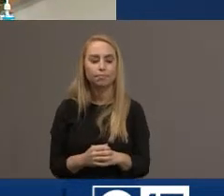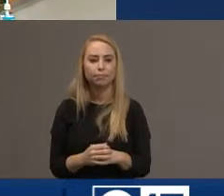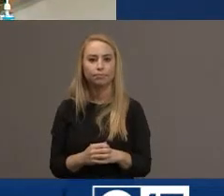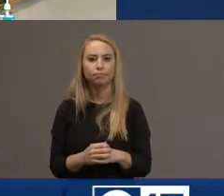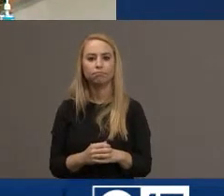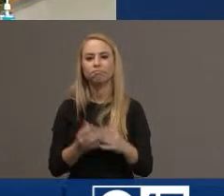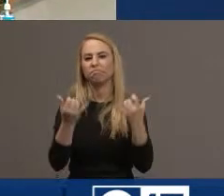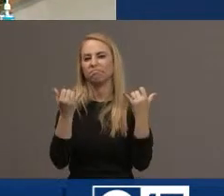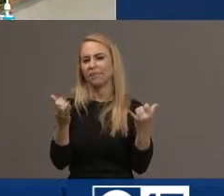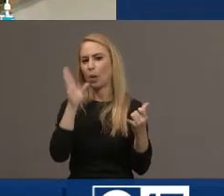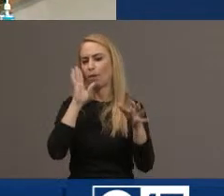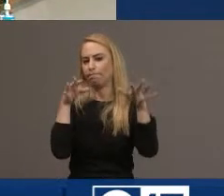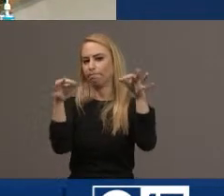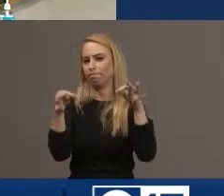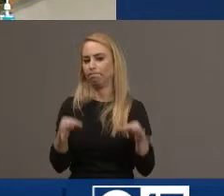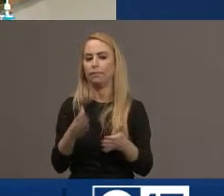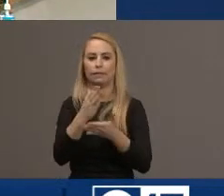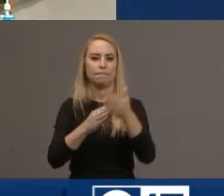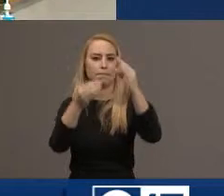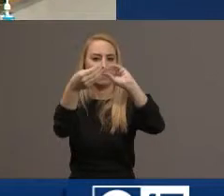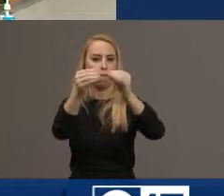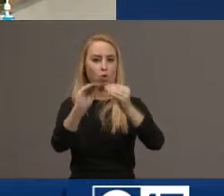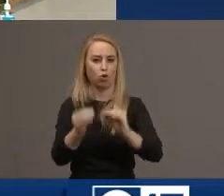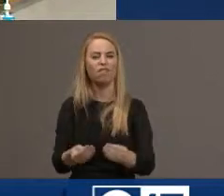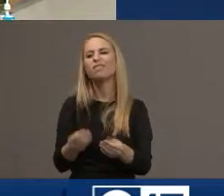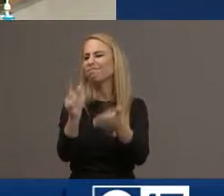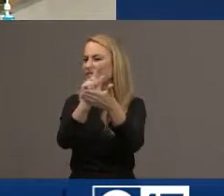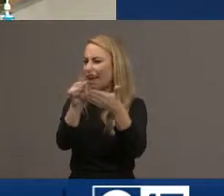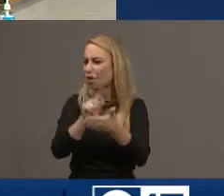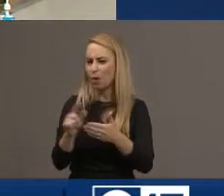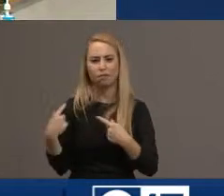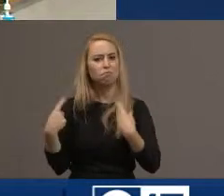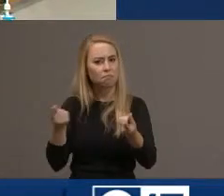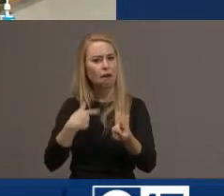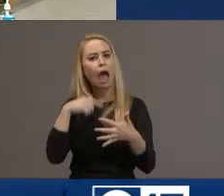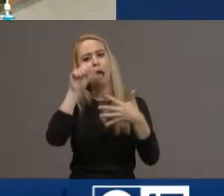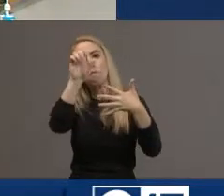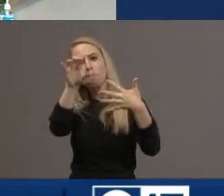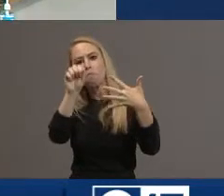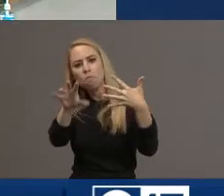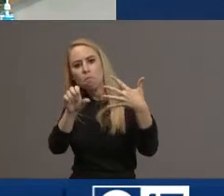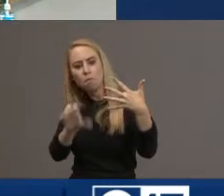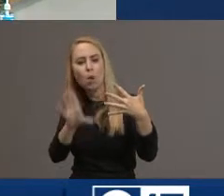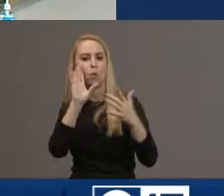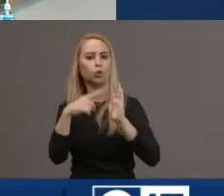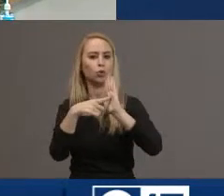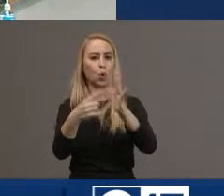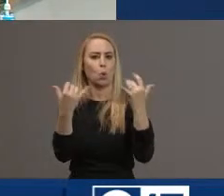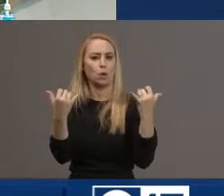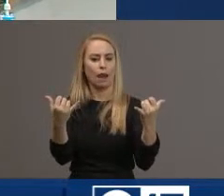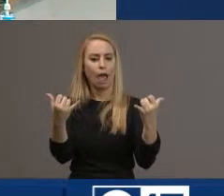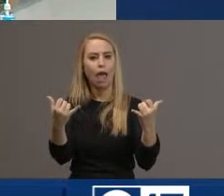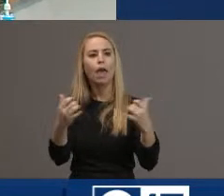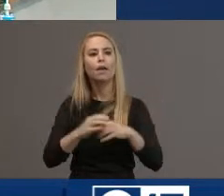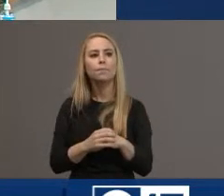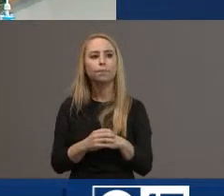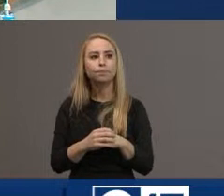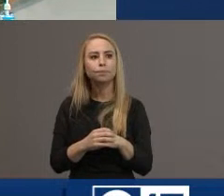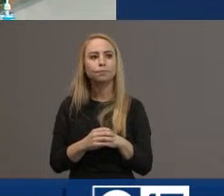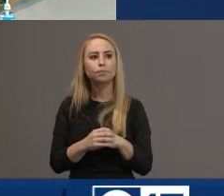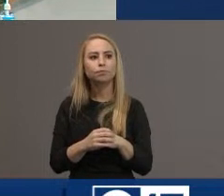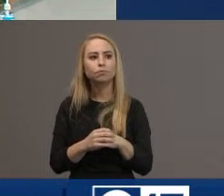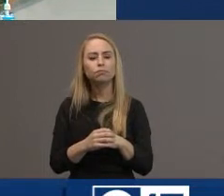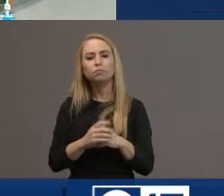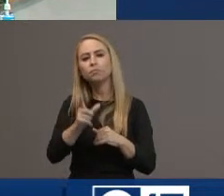Let's run through the numbers that I've shared with you every week, and I want to show you where we are today. I'm not going to talk much about the